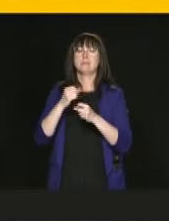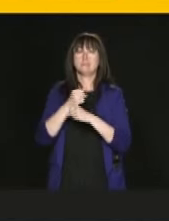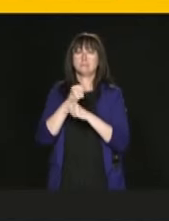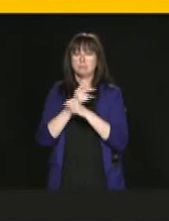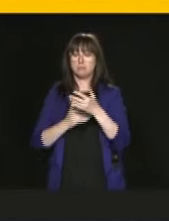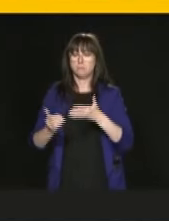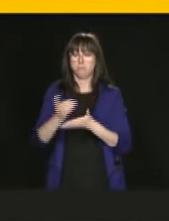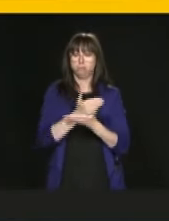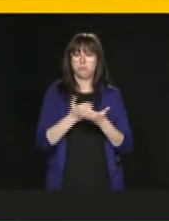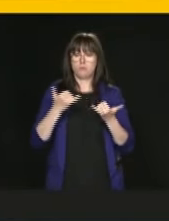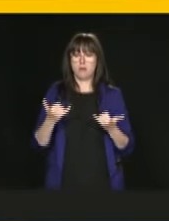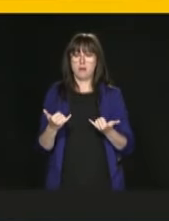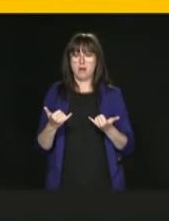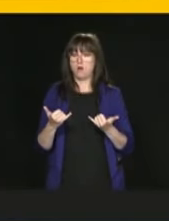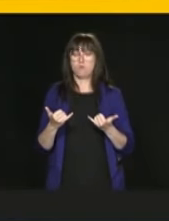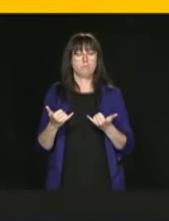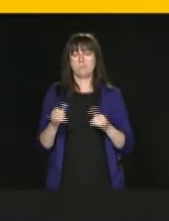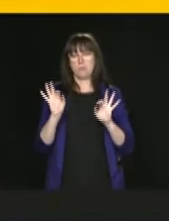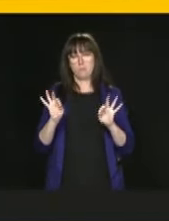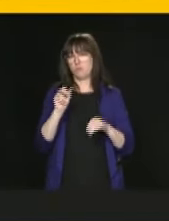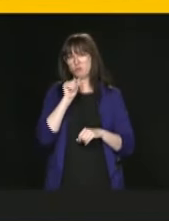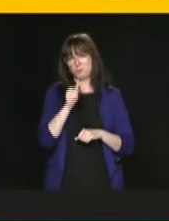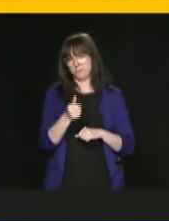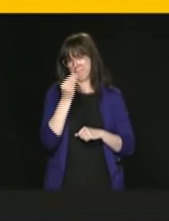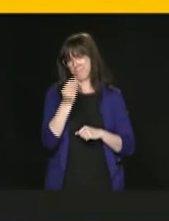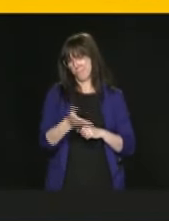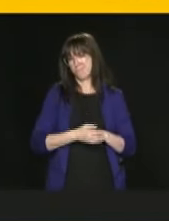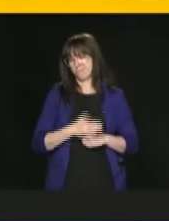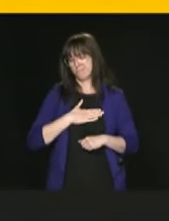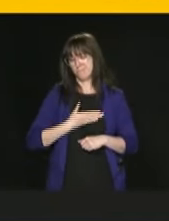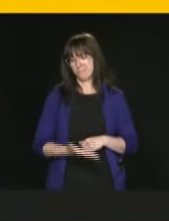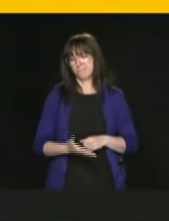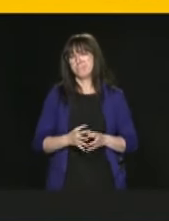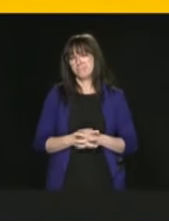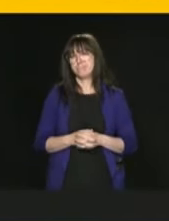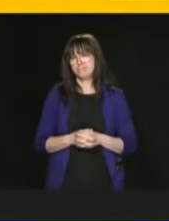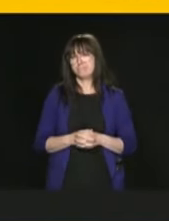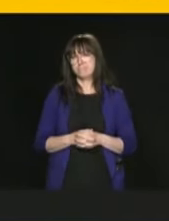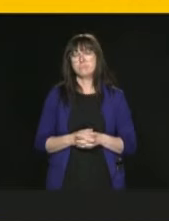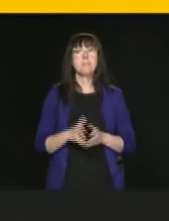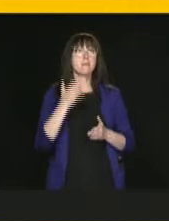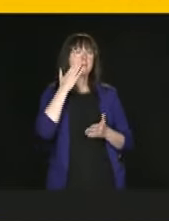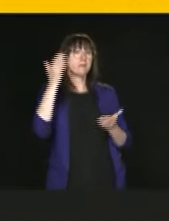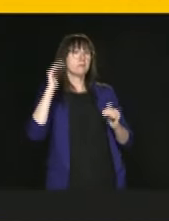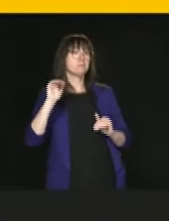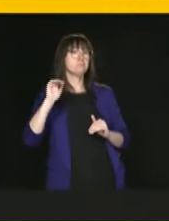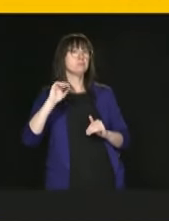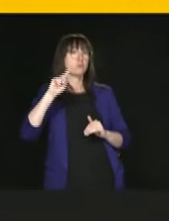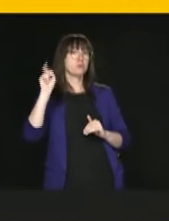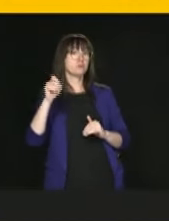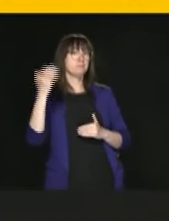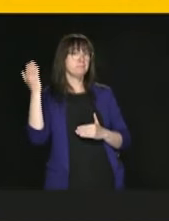perfect. Thank you, Minister. Operator, next question, please. Next question.